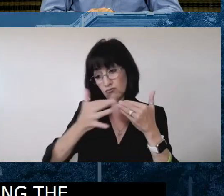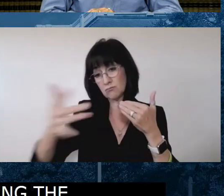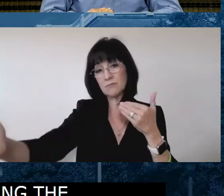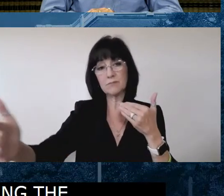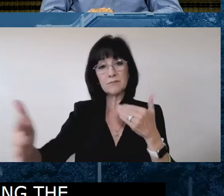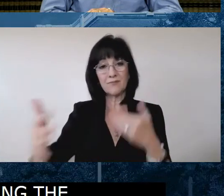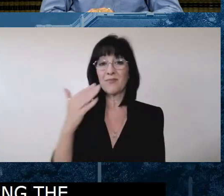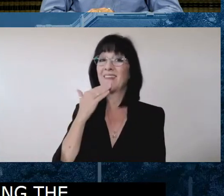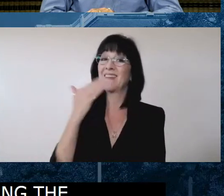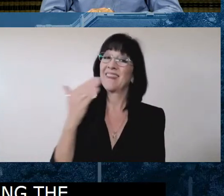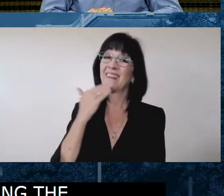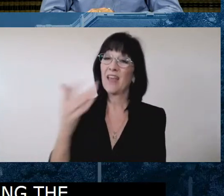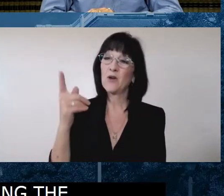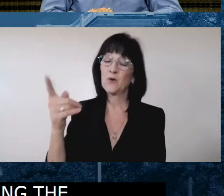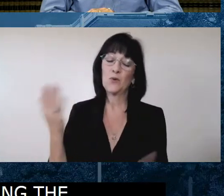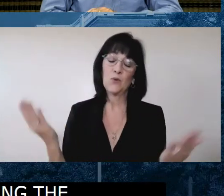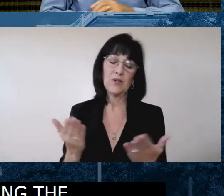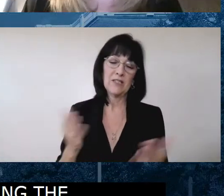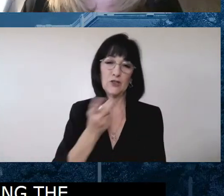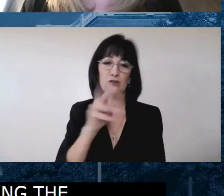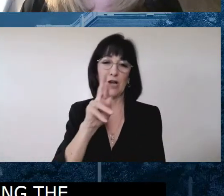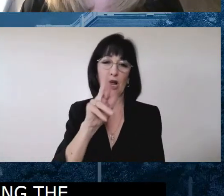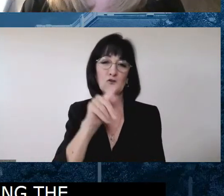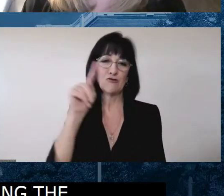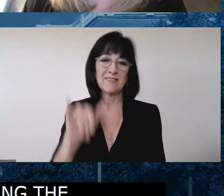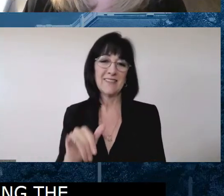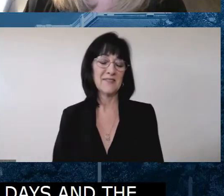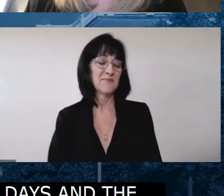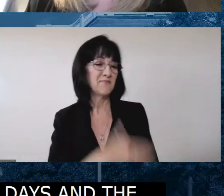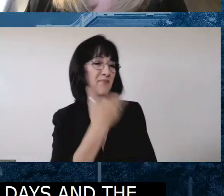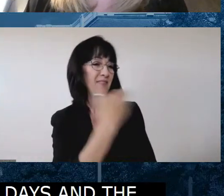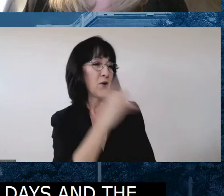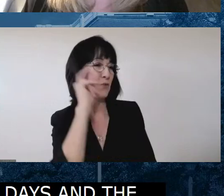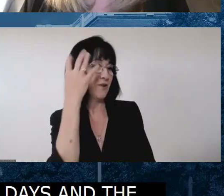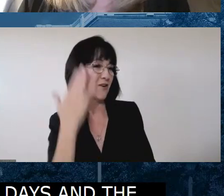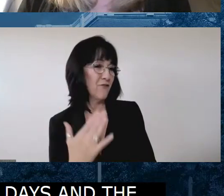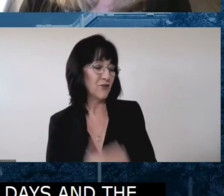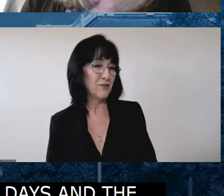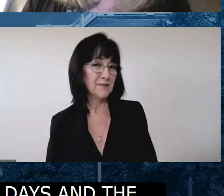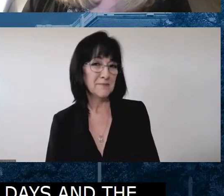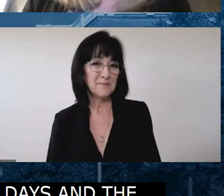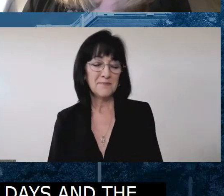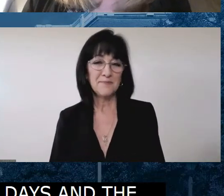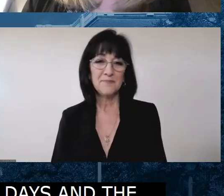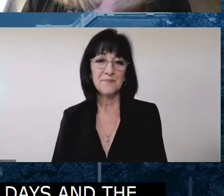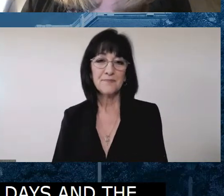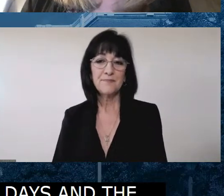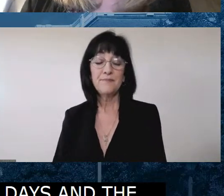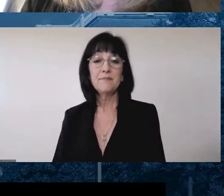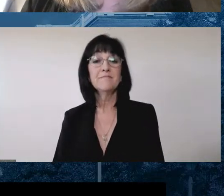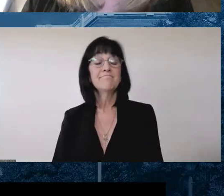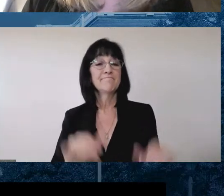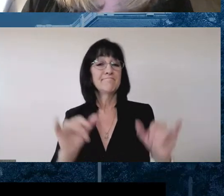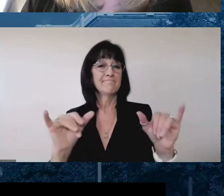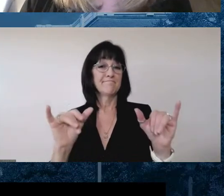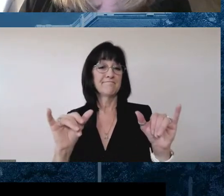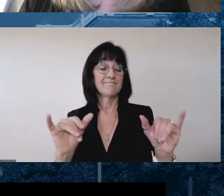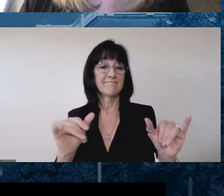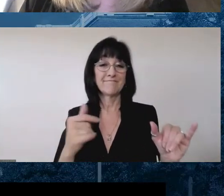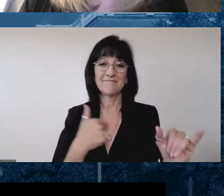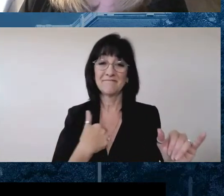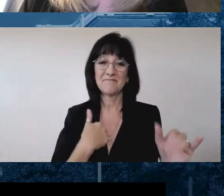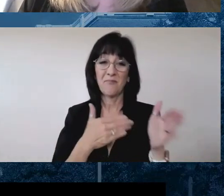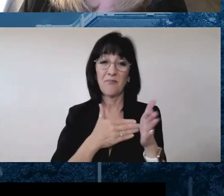you again for joining us, Dr. Rattay. Thank you, Governor. So as I often start in